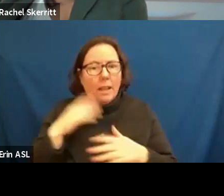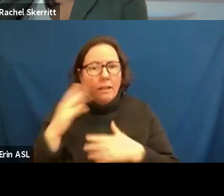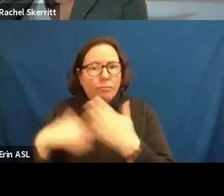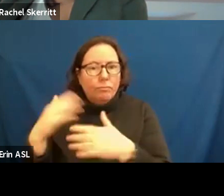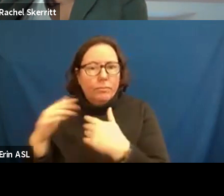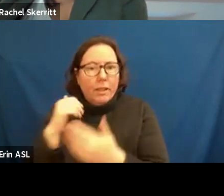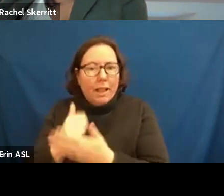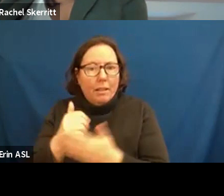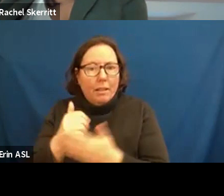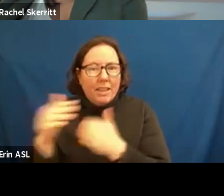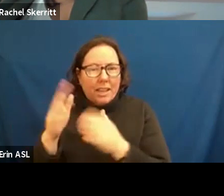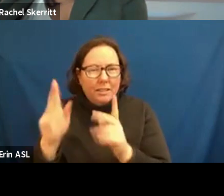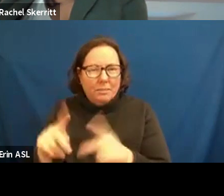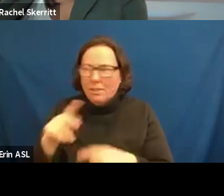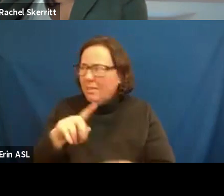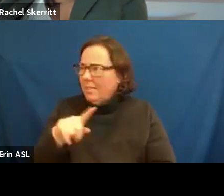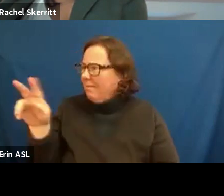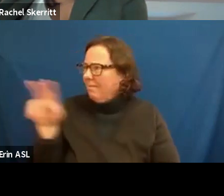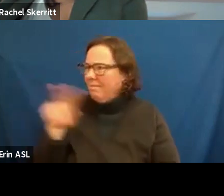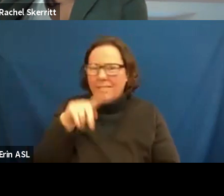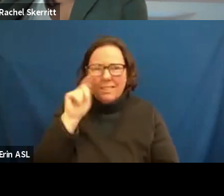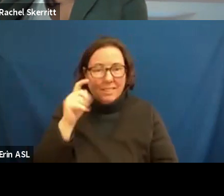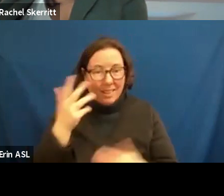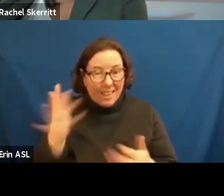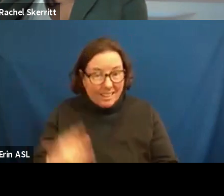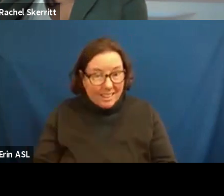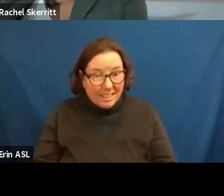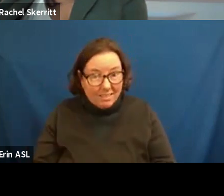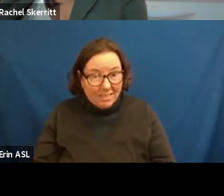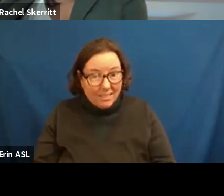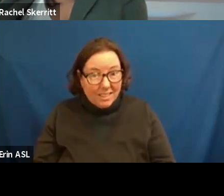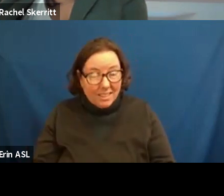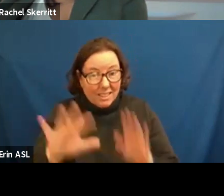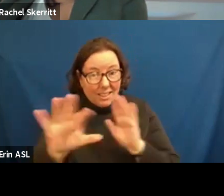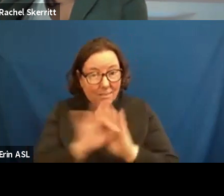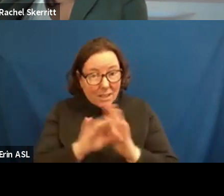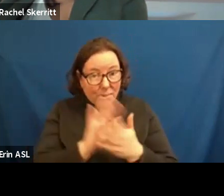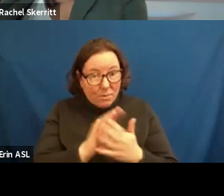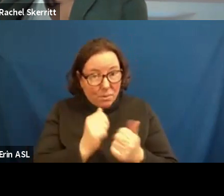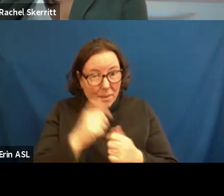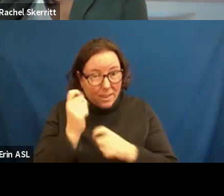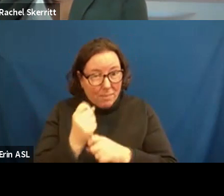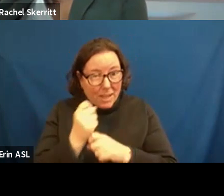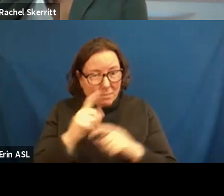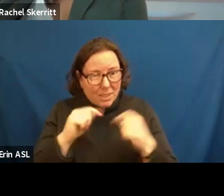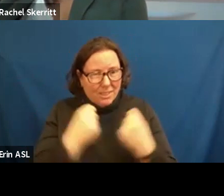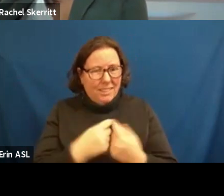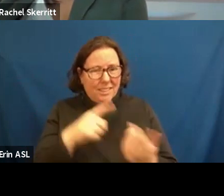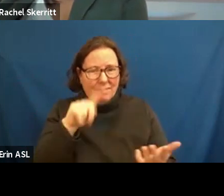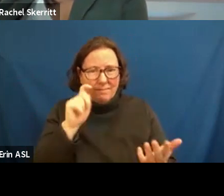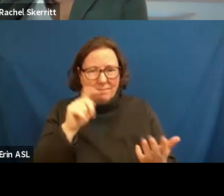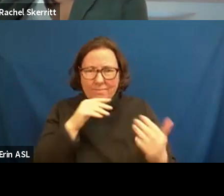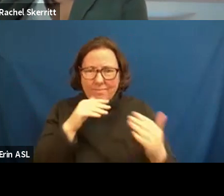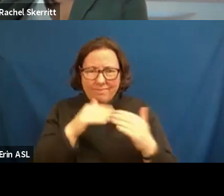next person. I glanced around, confused. That was it? Just pick a school with a baseball team? This could not have been more different